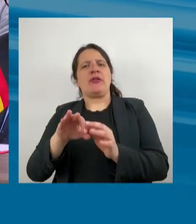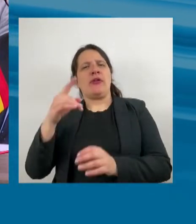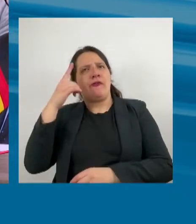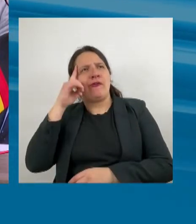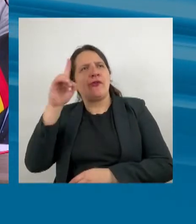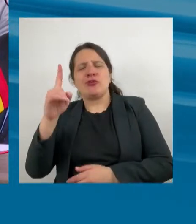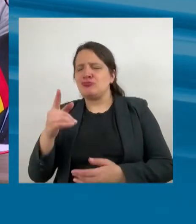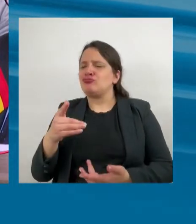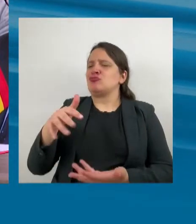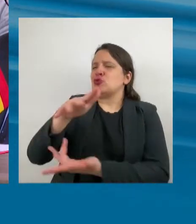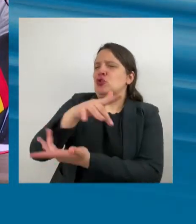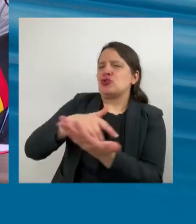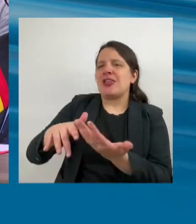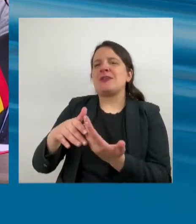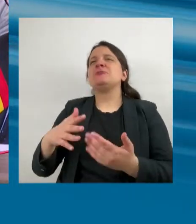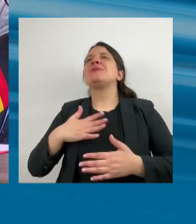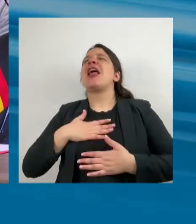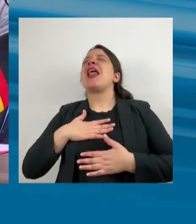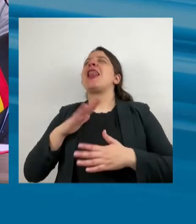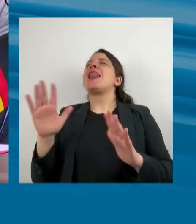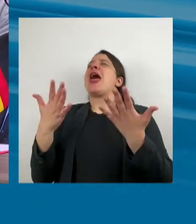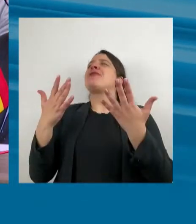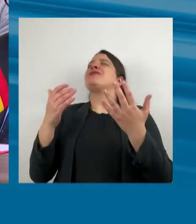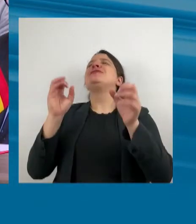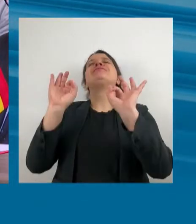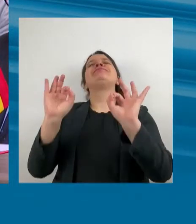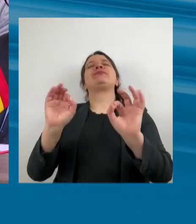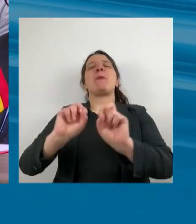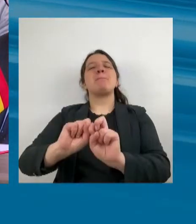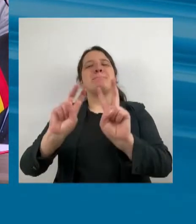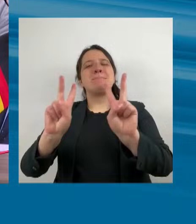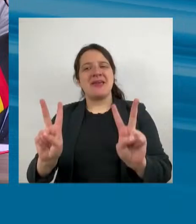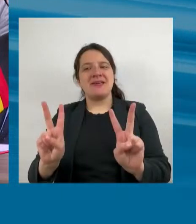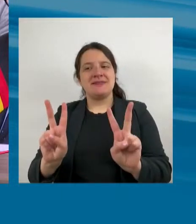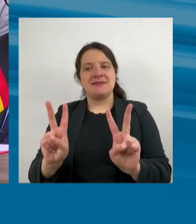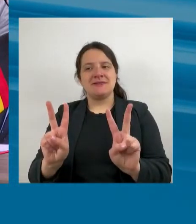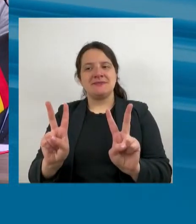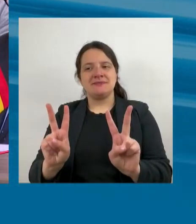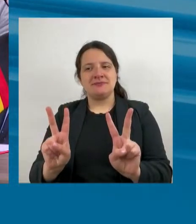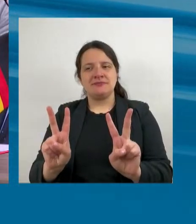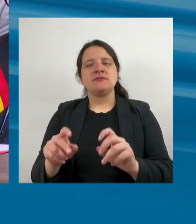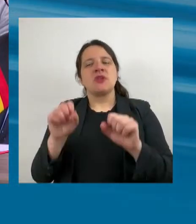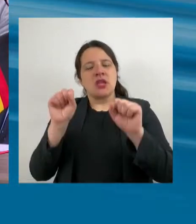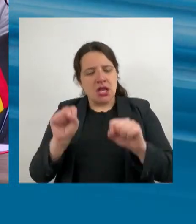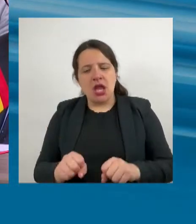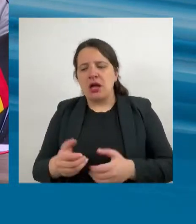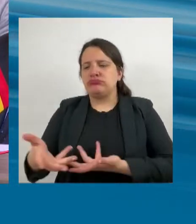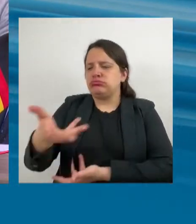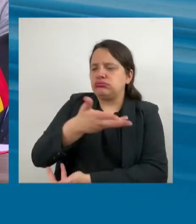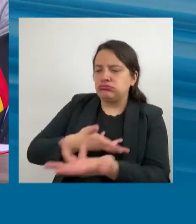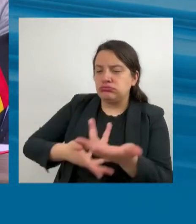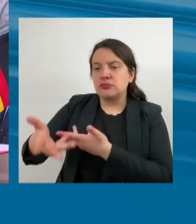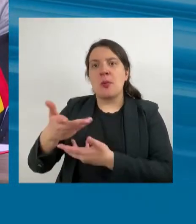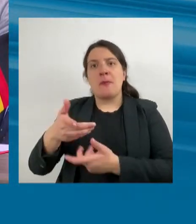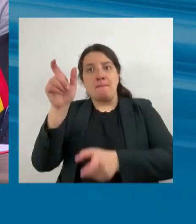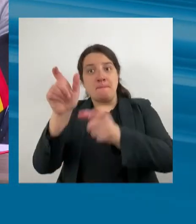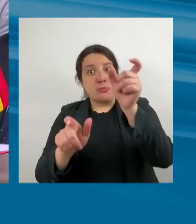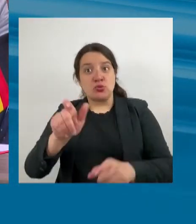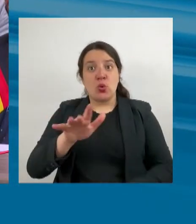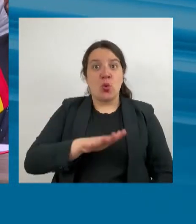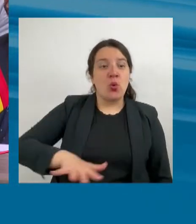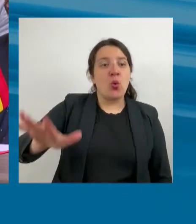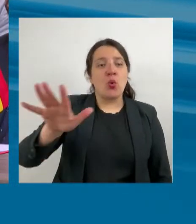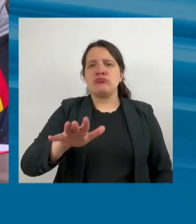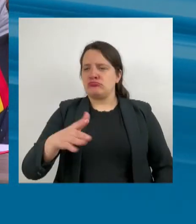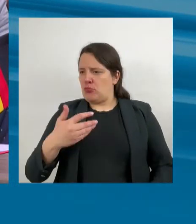We must all strive to build economies and communities where every individual is treated with respect